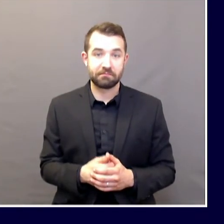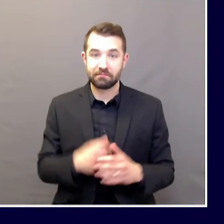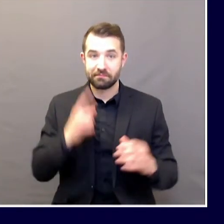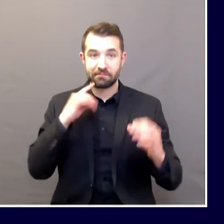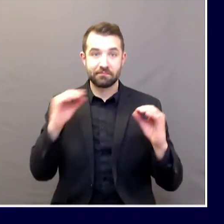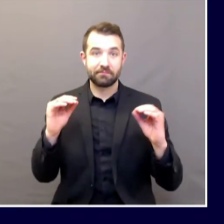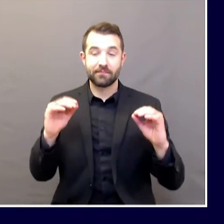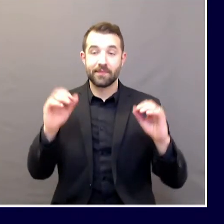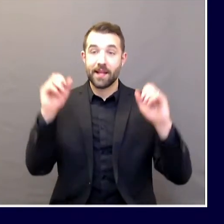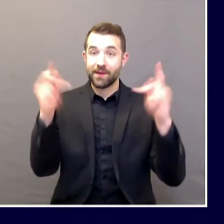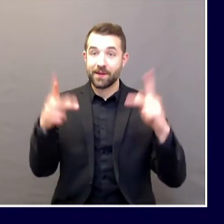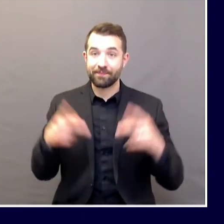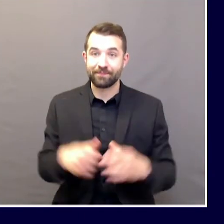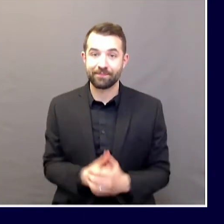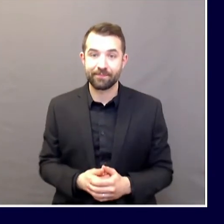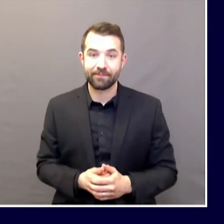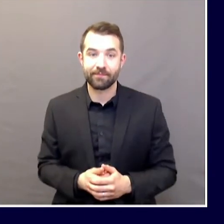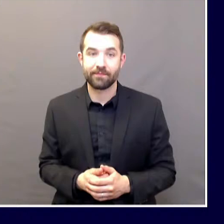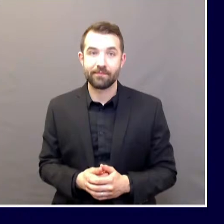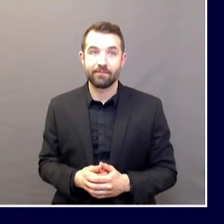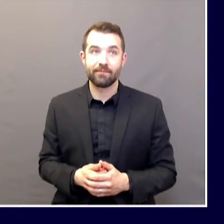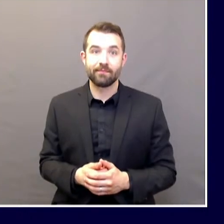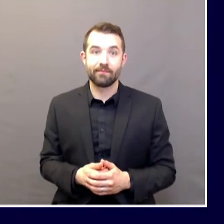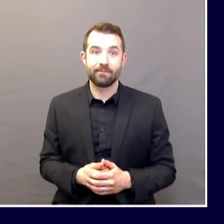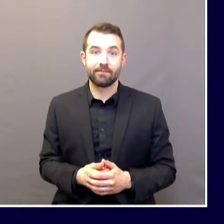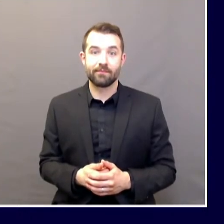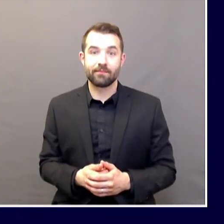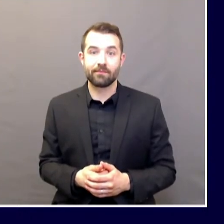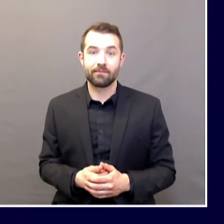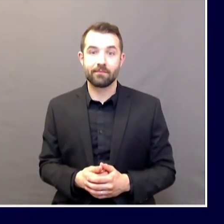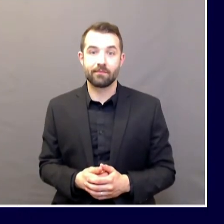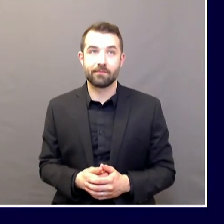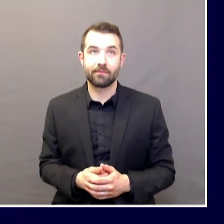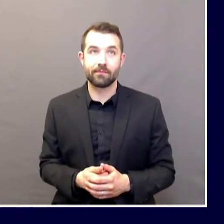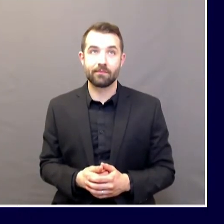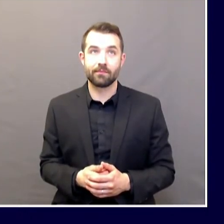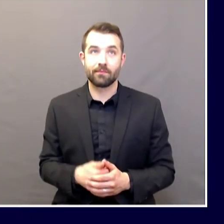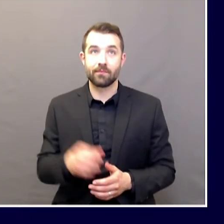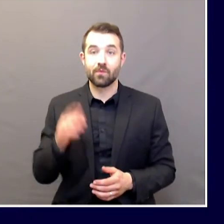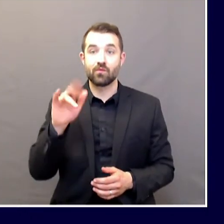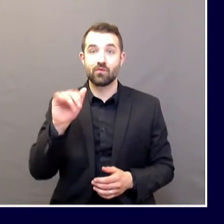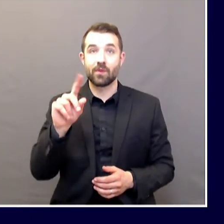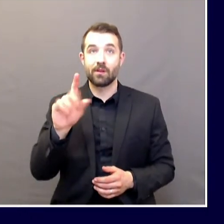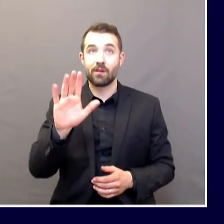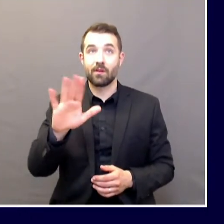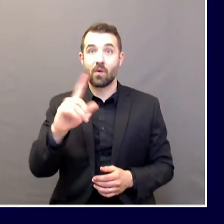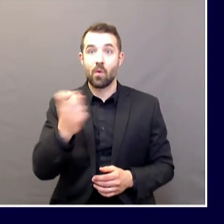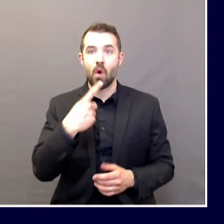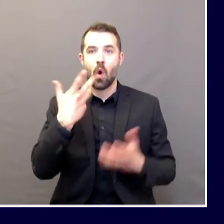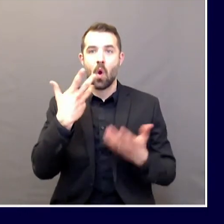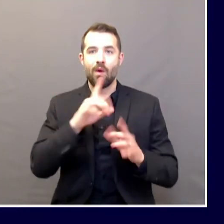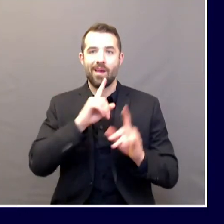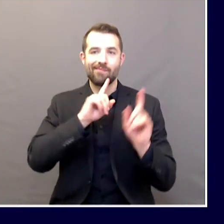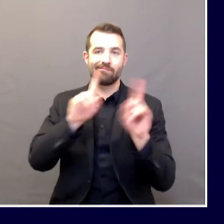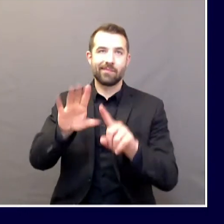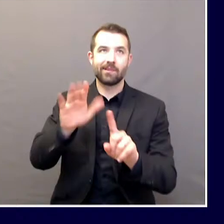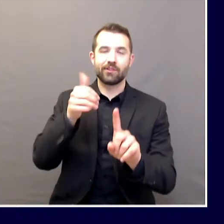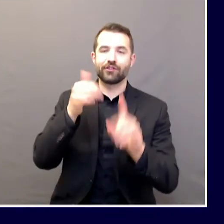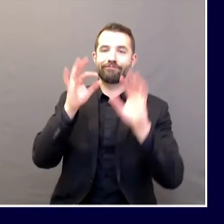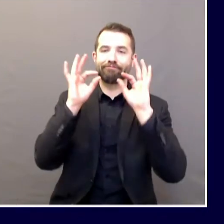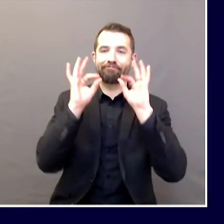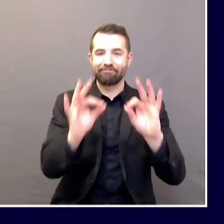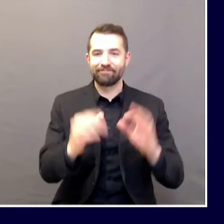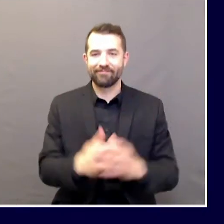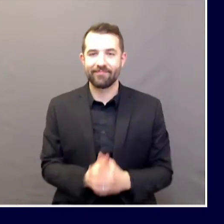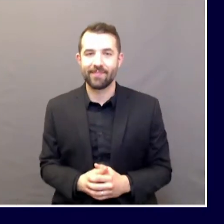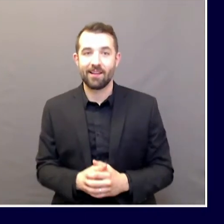Okay, well, perhaps we already addressed what Brad was going to ask. So I'd like to just take a second to thank everybody for your time this